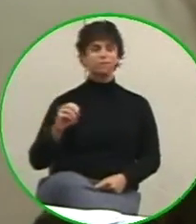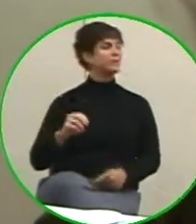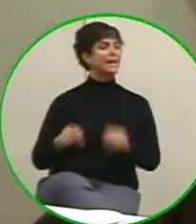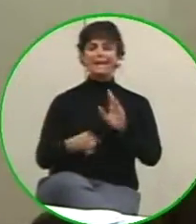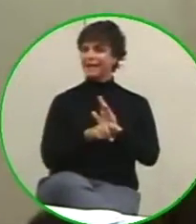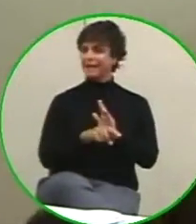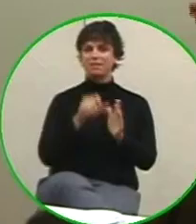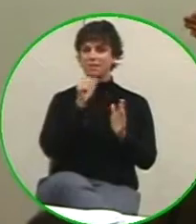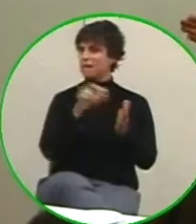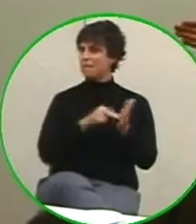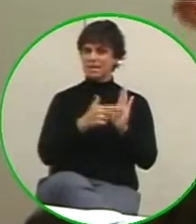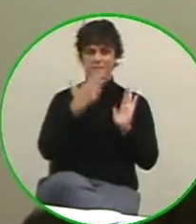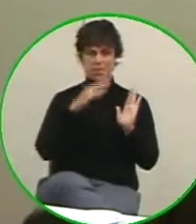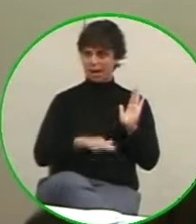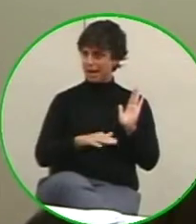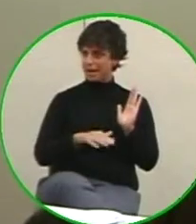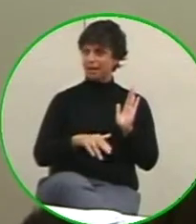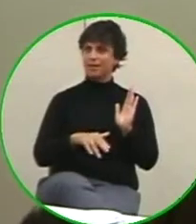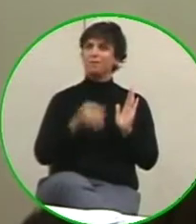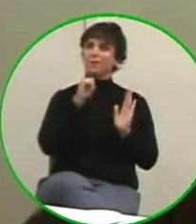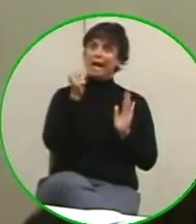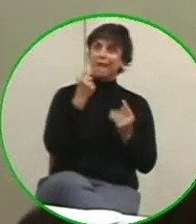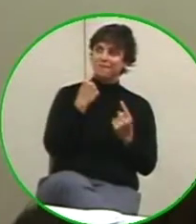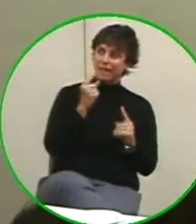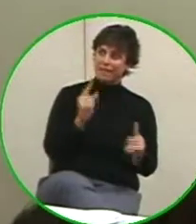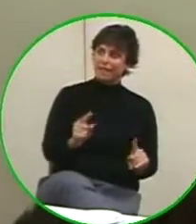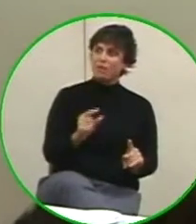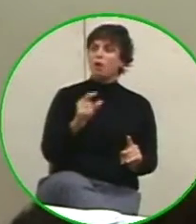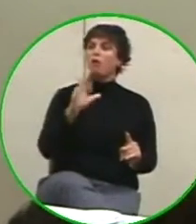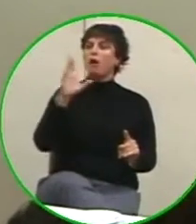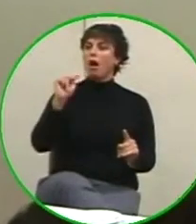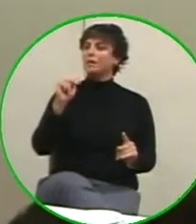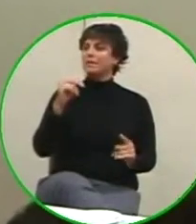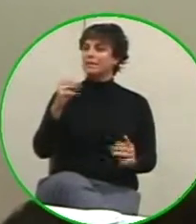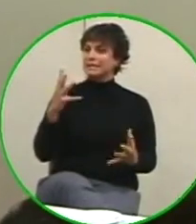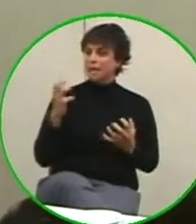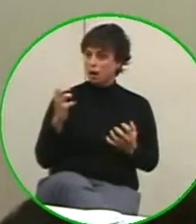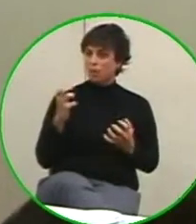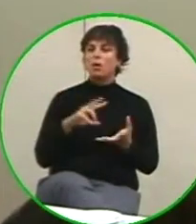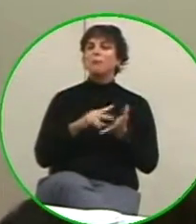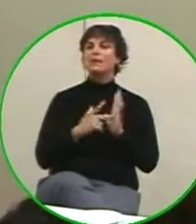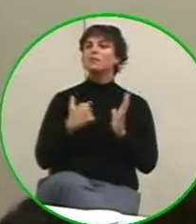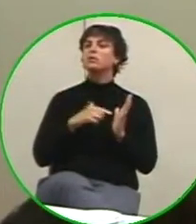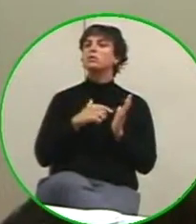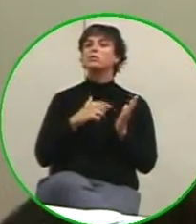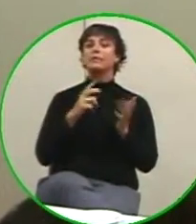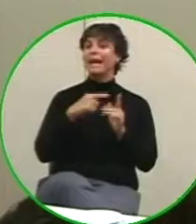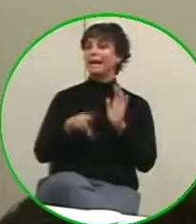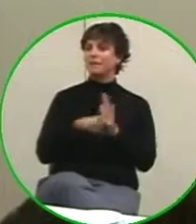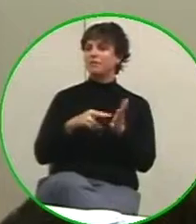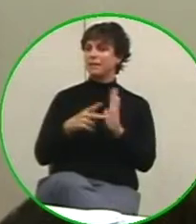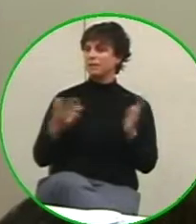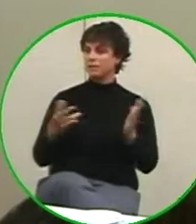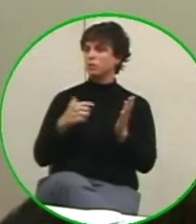Negative does not mean bad, ineffective, or undesirable. It simply means we remove.